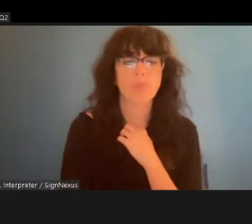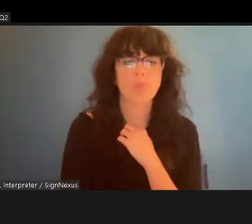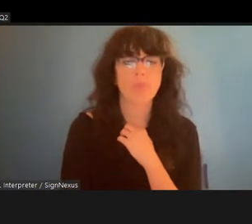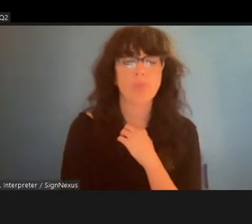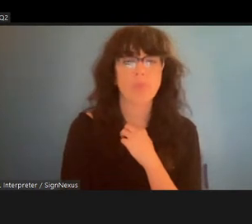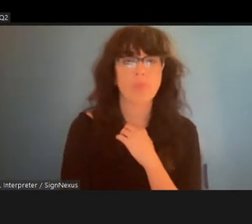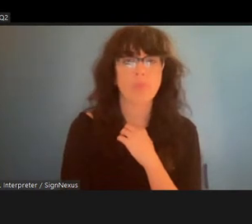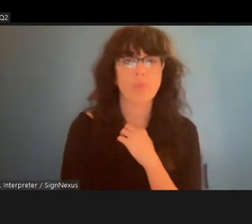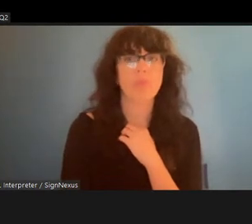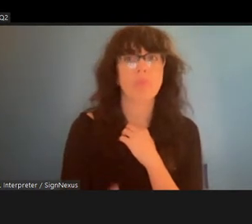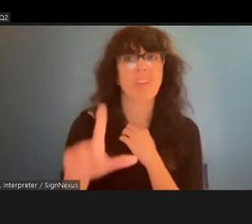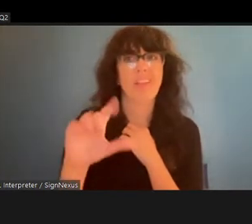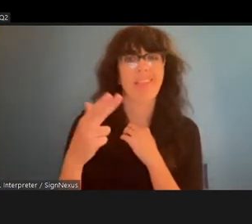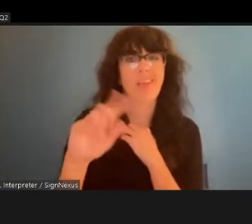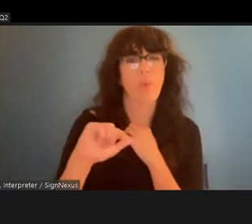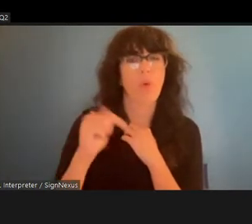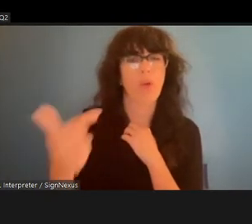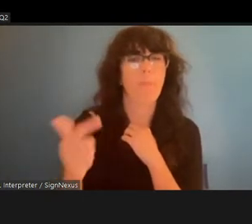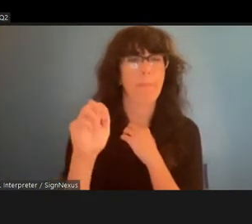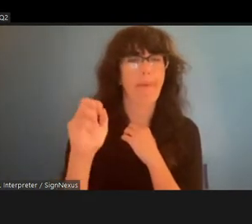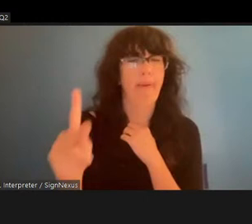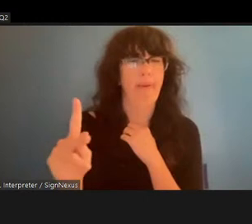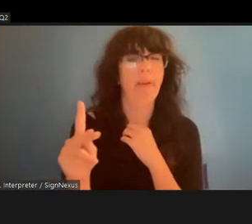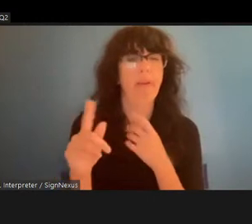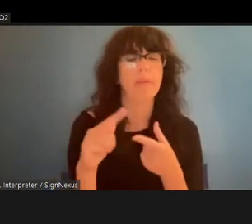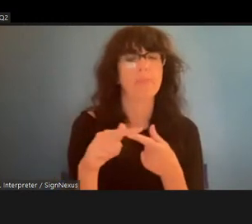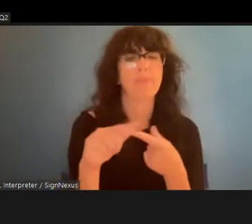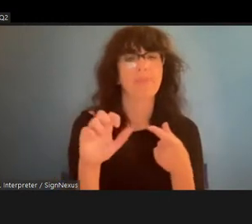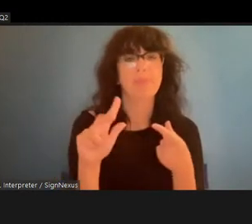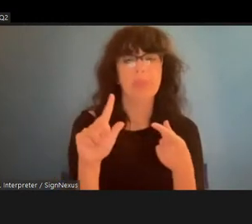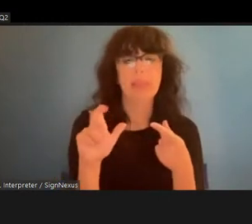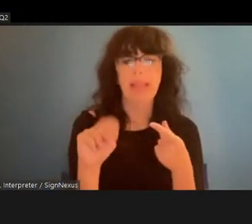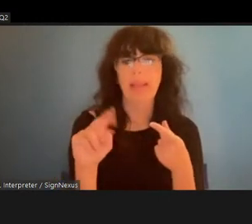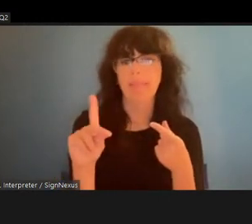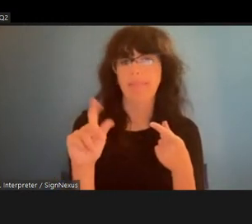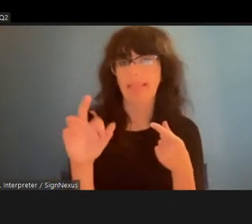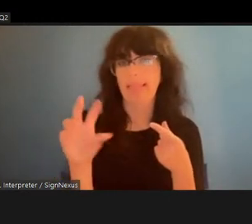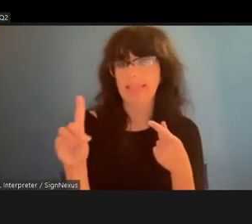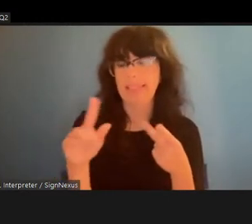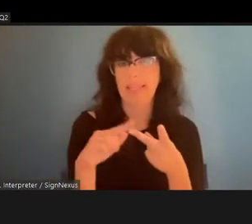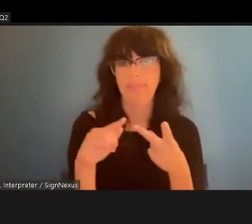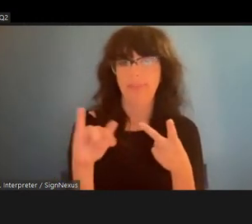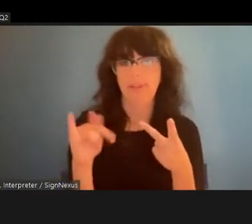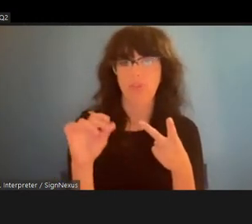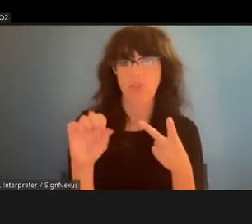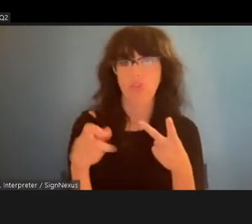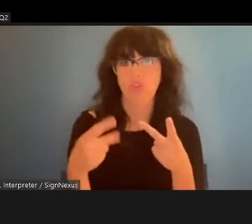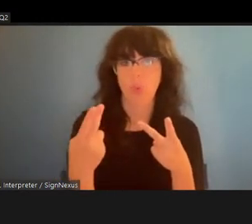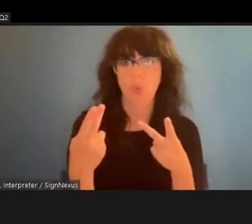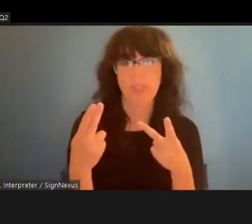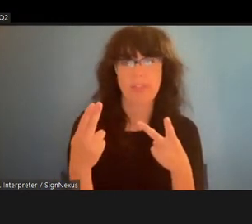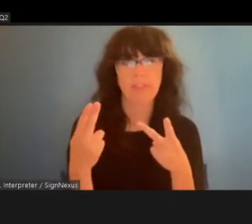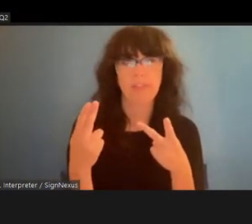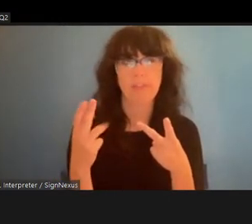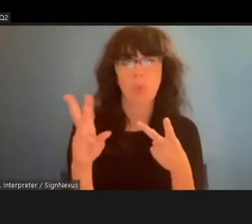we'll come back to lead the next speaker is evelyn david followed by joseph leading